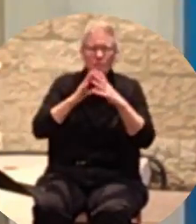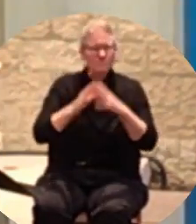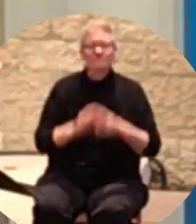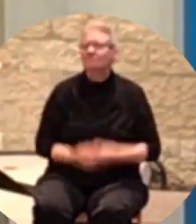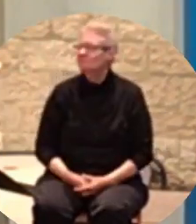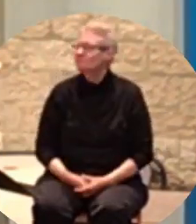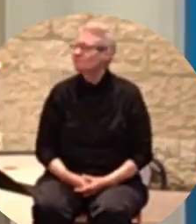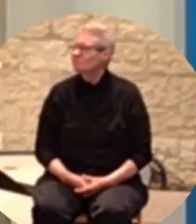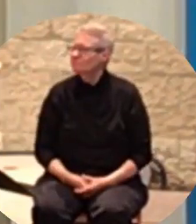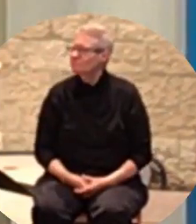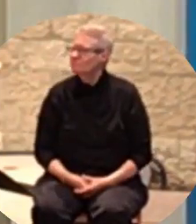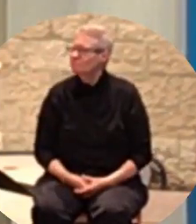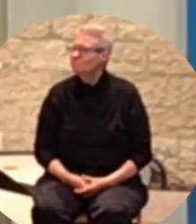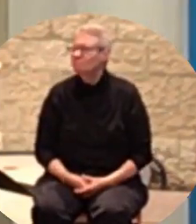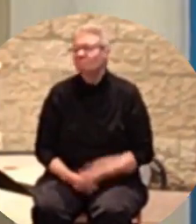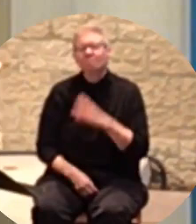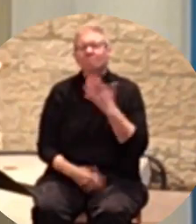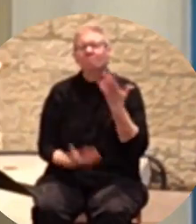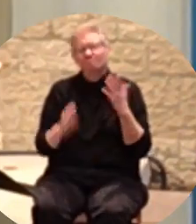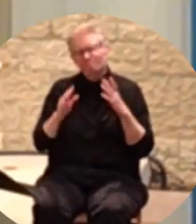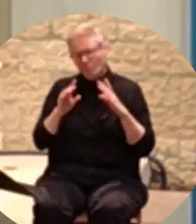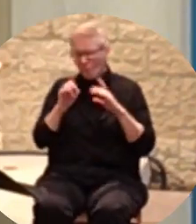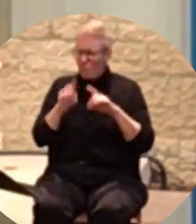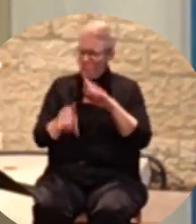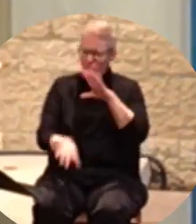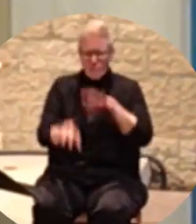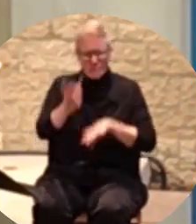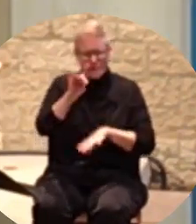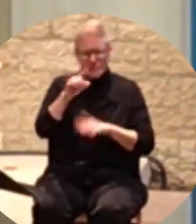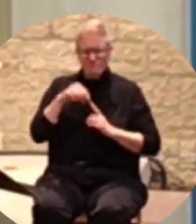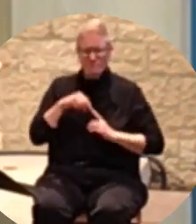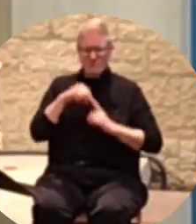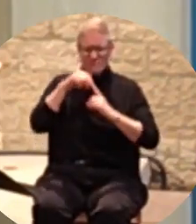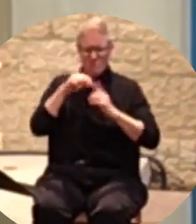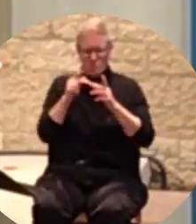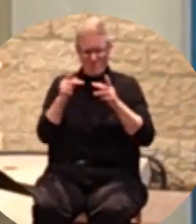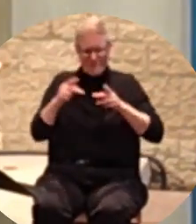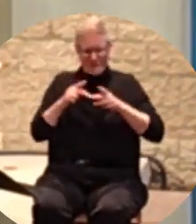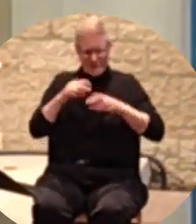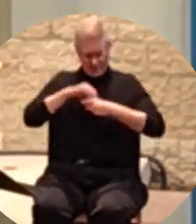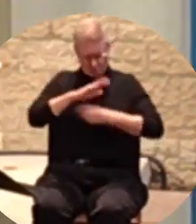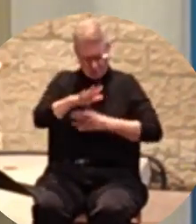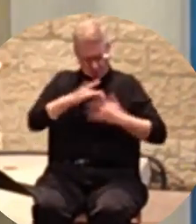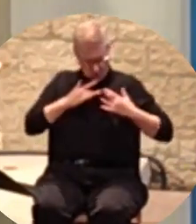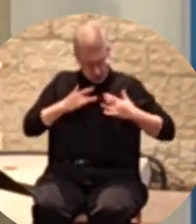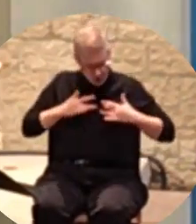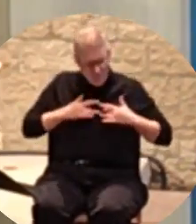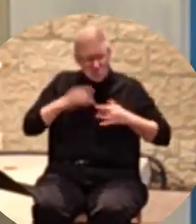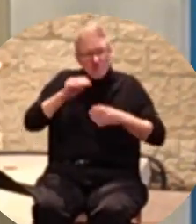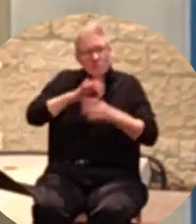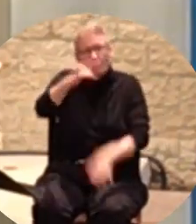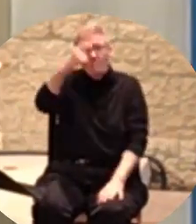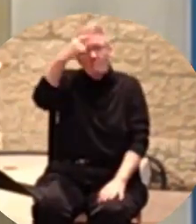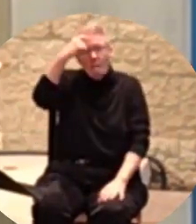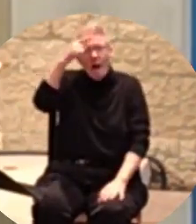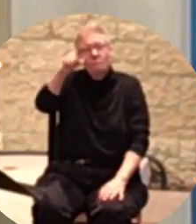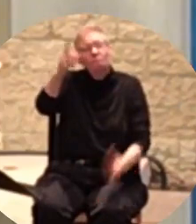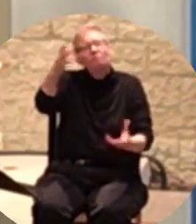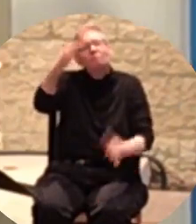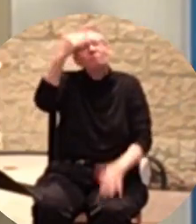prayer. Go to that special place in your heart and in your mind where you know and you feel God's presence